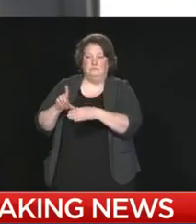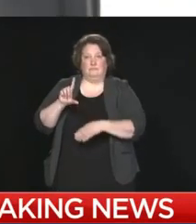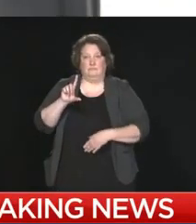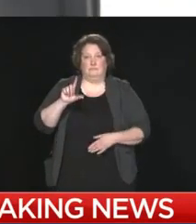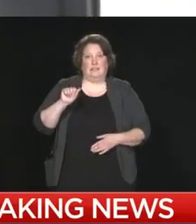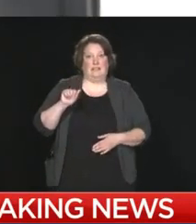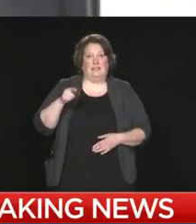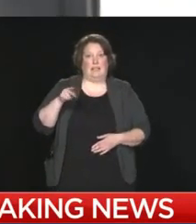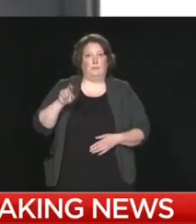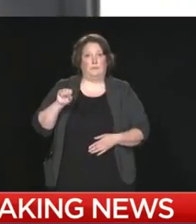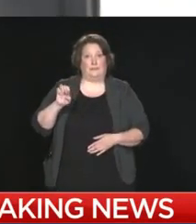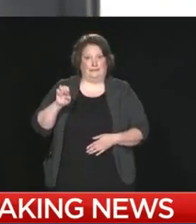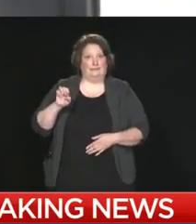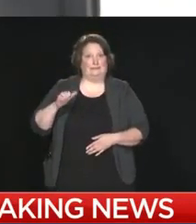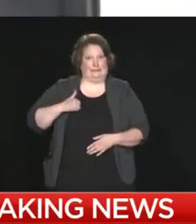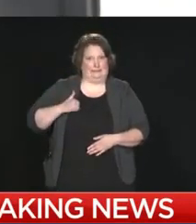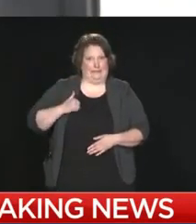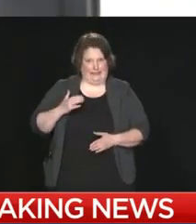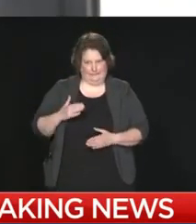Press. Hello, Mr. Trudeau.